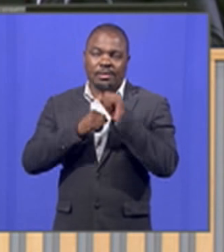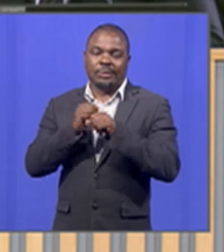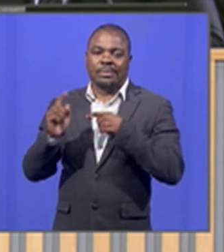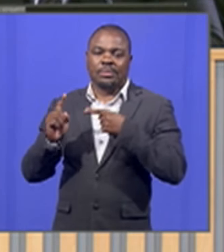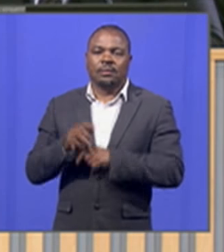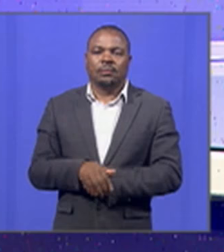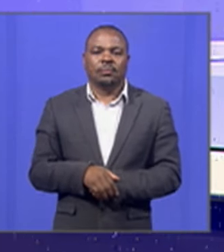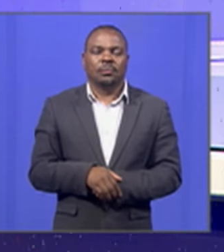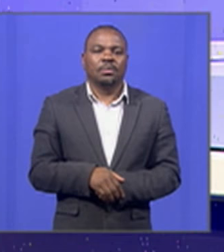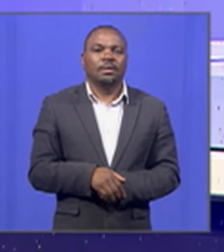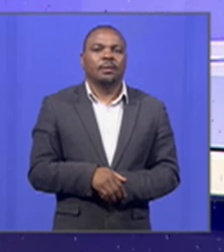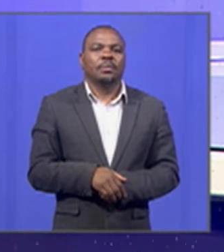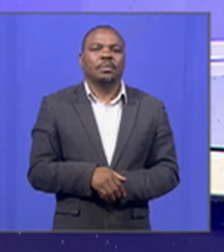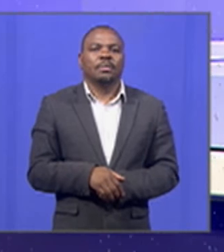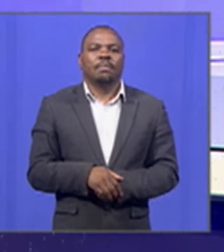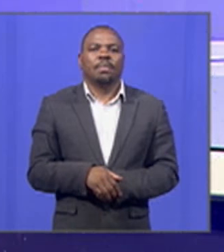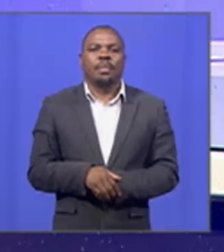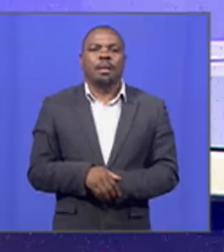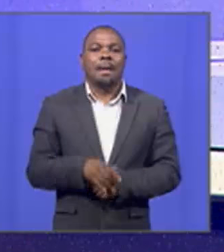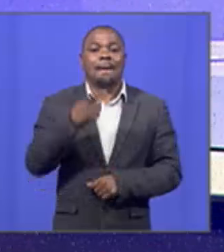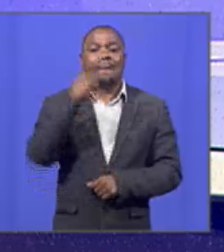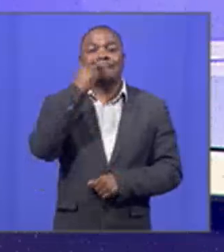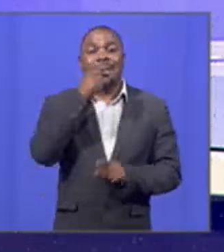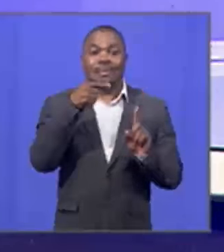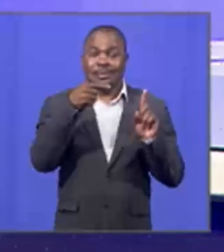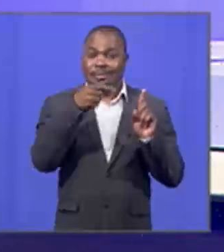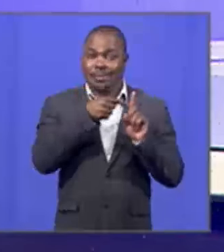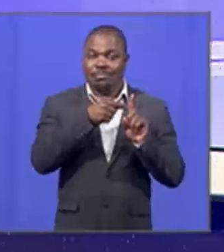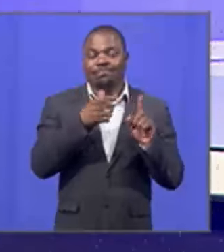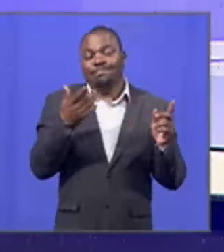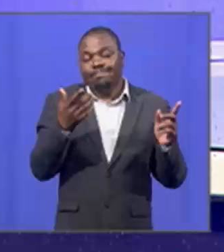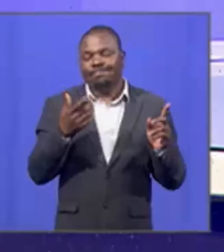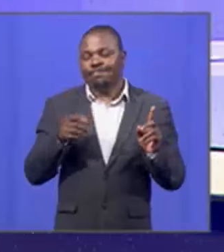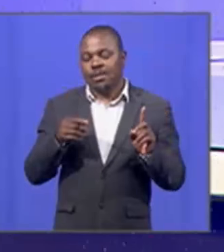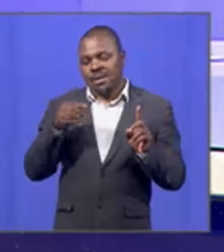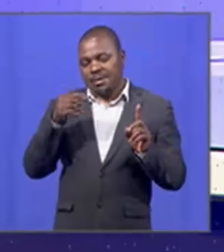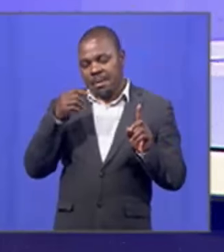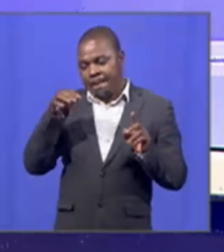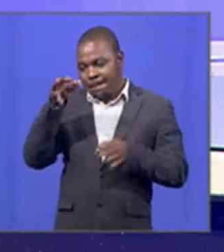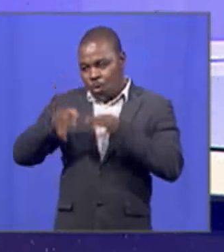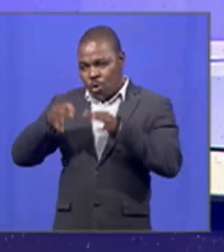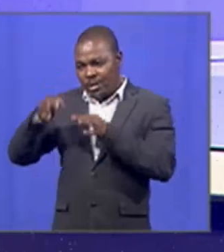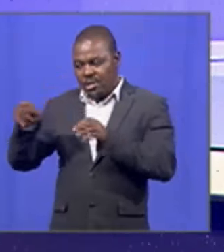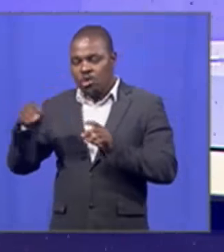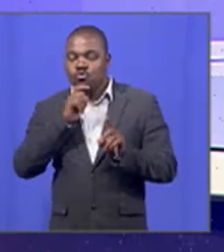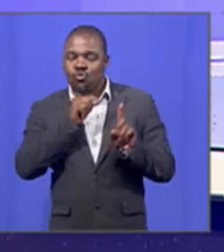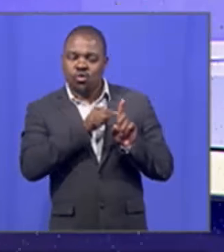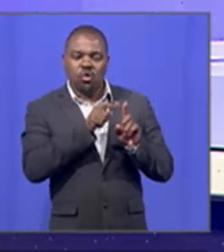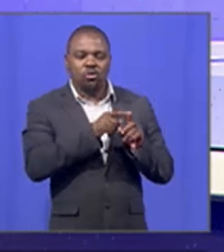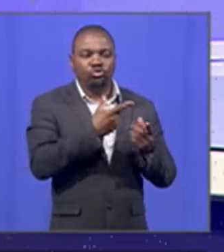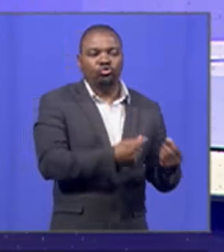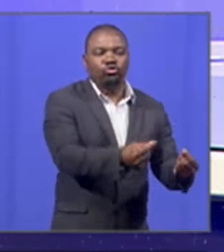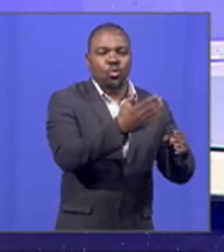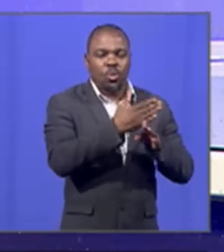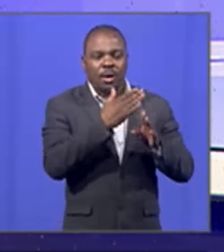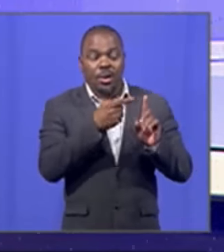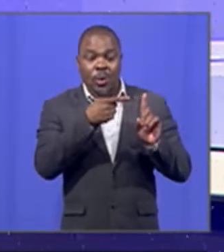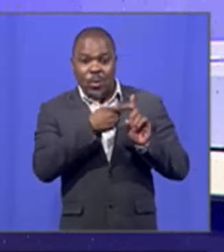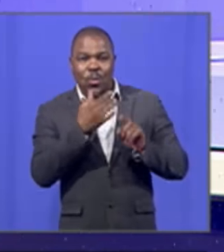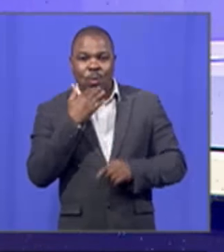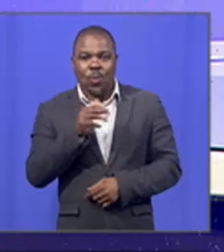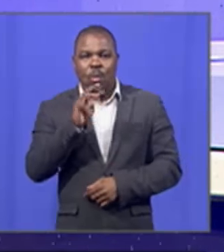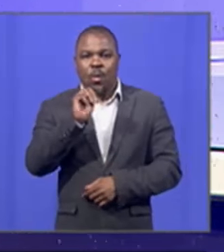would have provided, who knows. Monna yo a latofatšwago e le serongwanyane sa boradipolotiki Brown Mokgotsi o gannwe ka